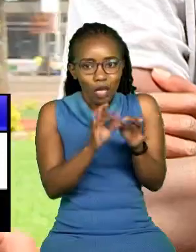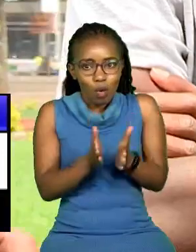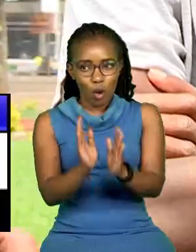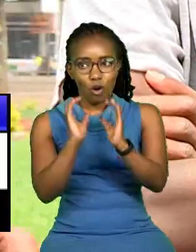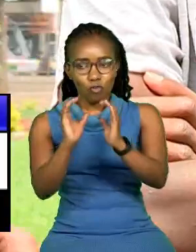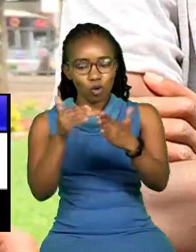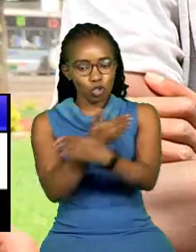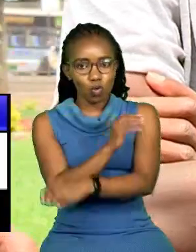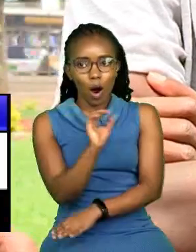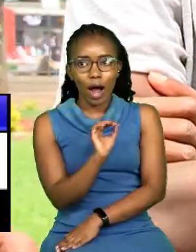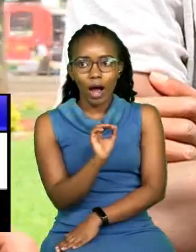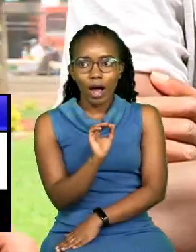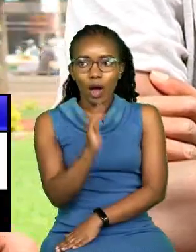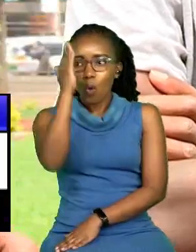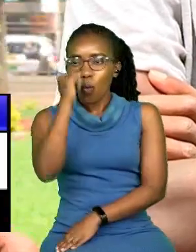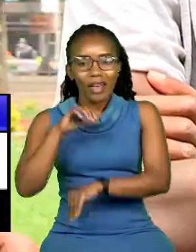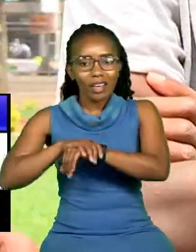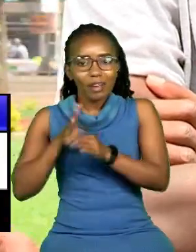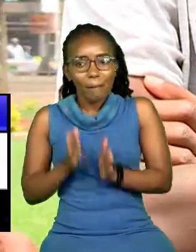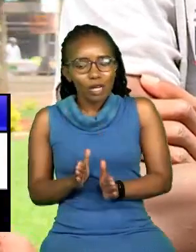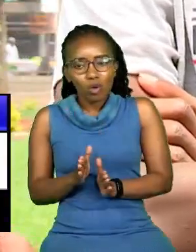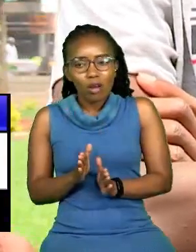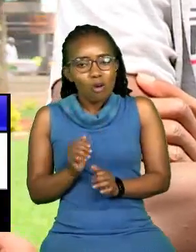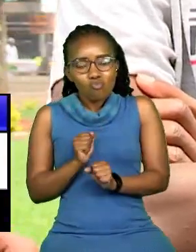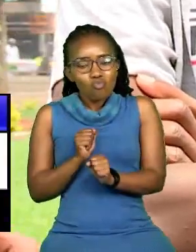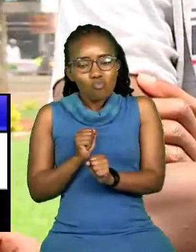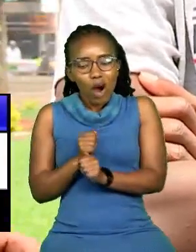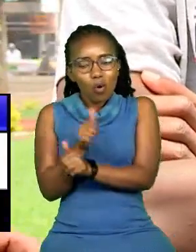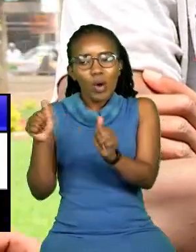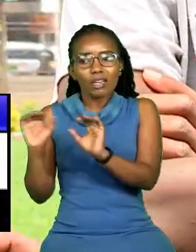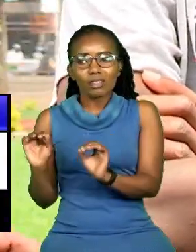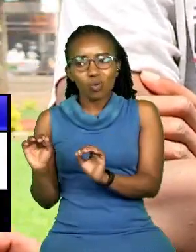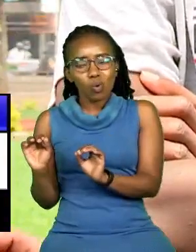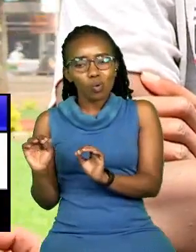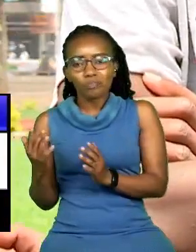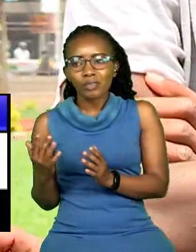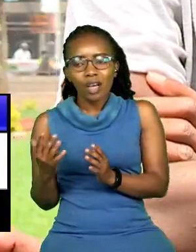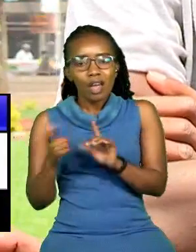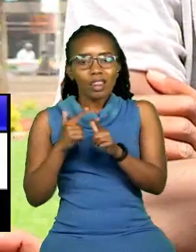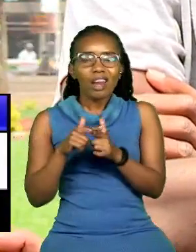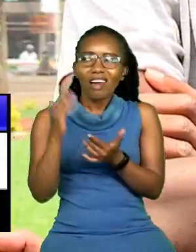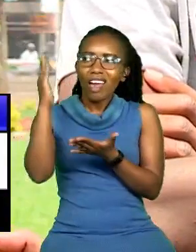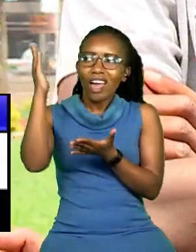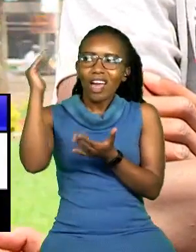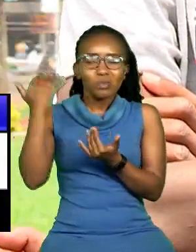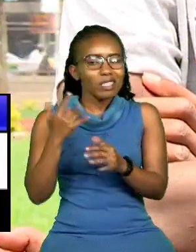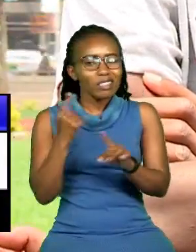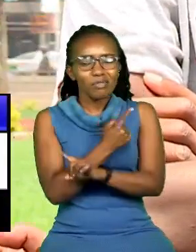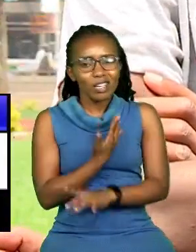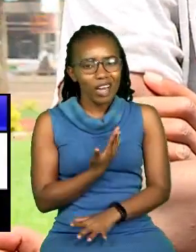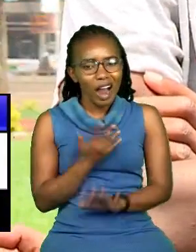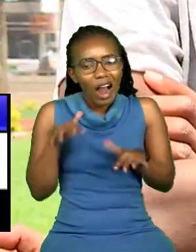So mbona tuchukue mtu mwenye hajakuwa kiperform vizuri tukuje hapa, then we expect different